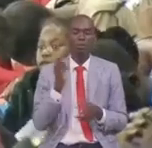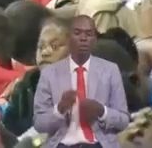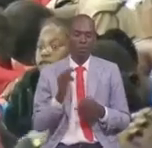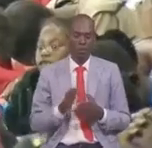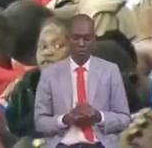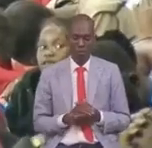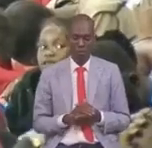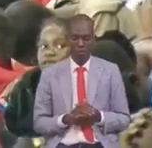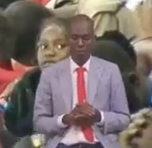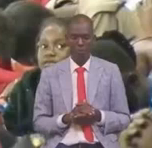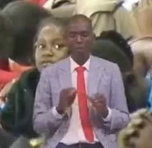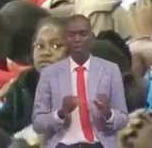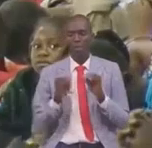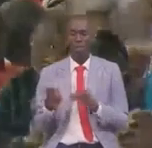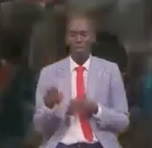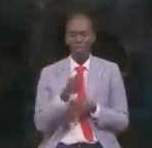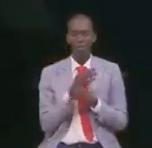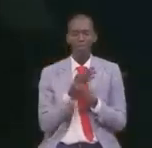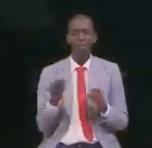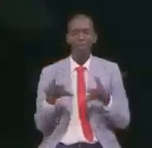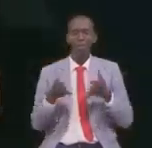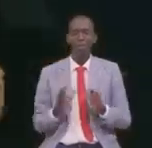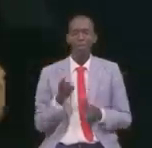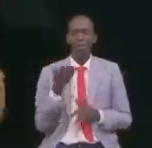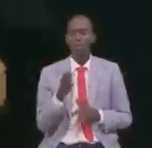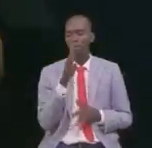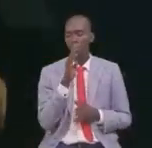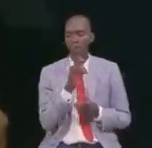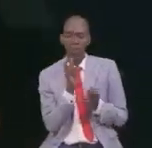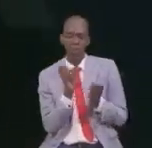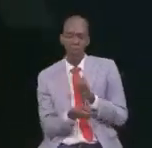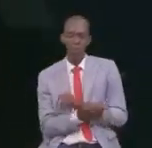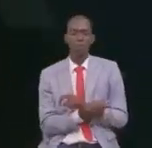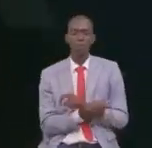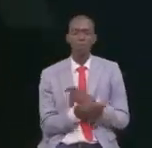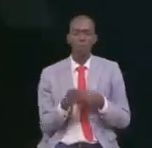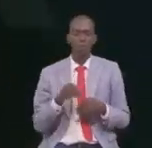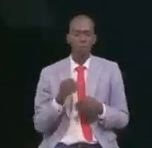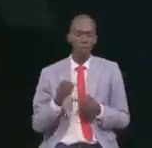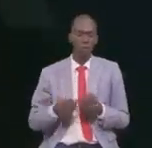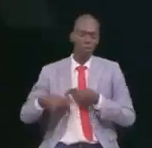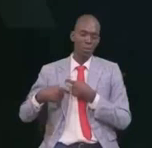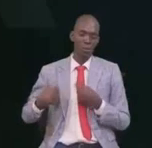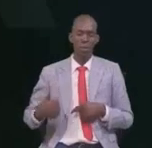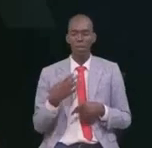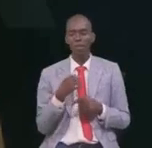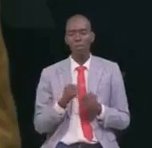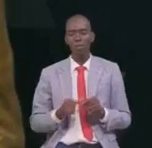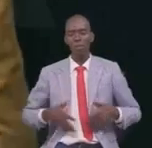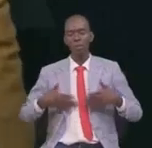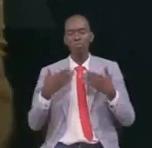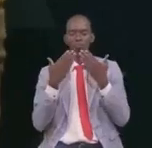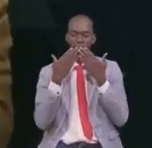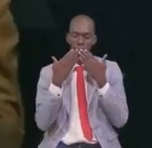name. Set them free. Let there be a change, a transformation in every heart and every life. Thank